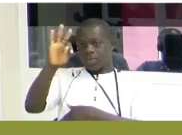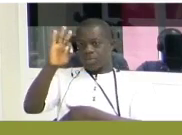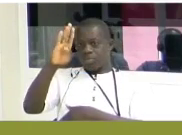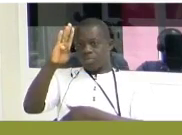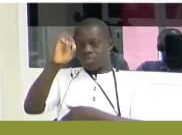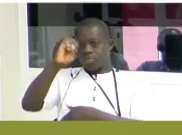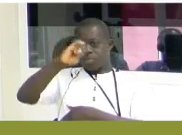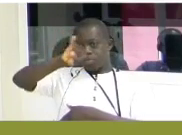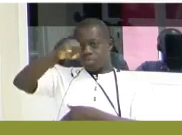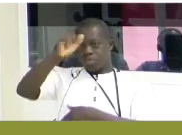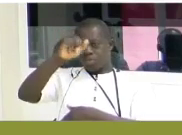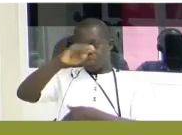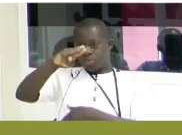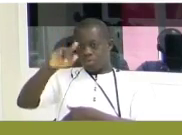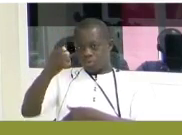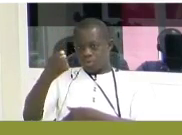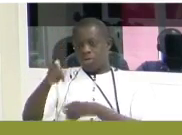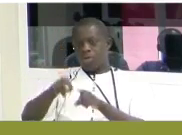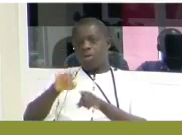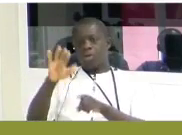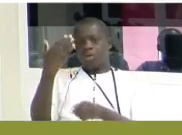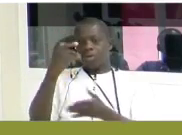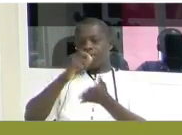Tafa, they are very close, like brothers and sisters.